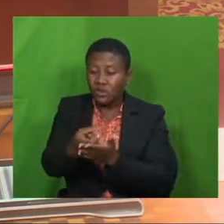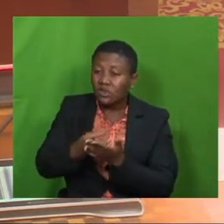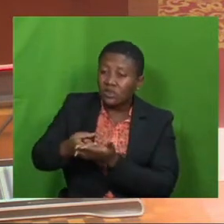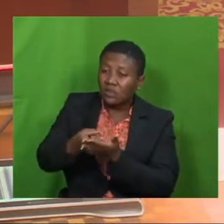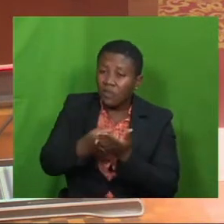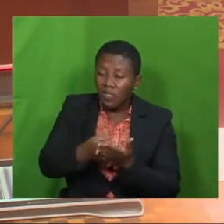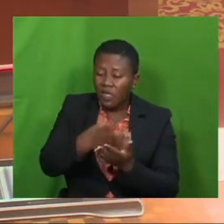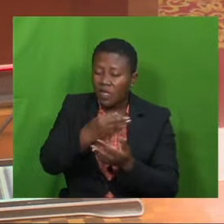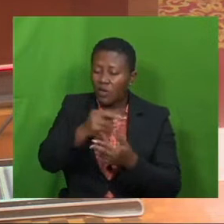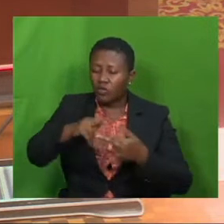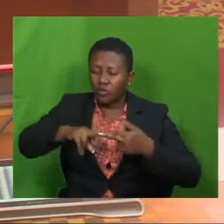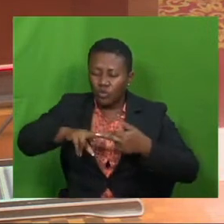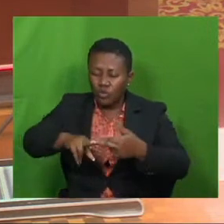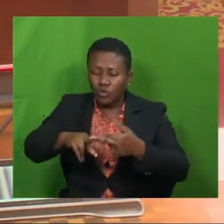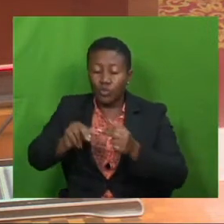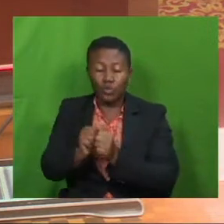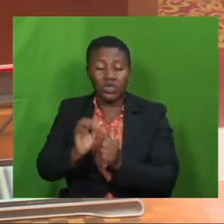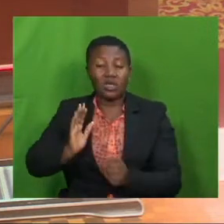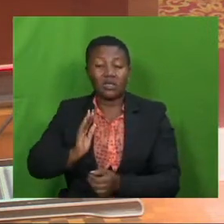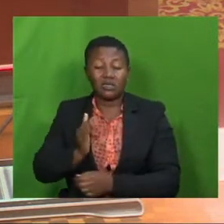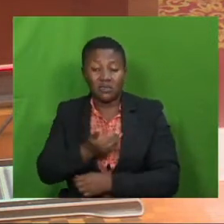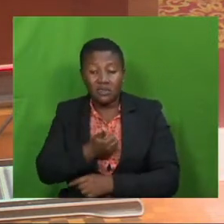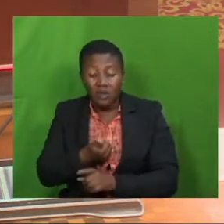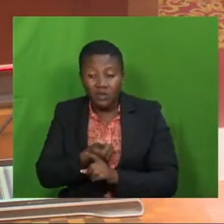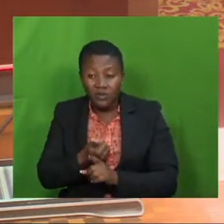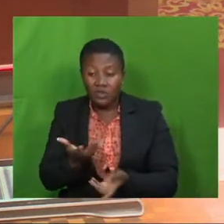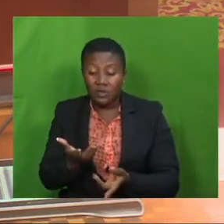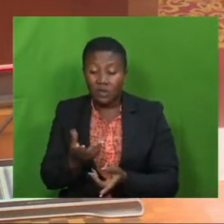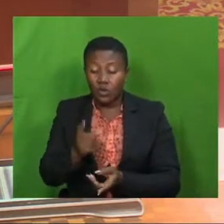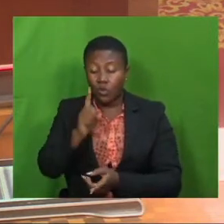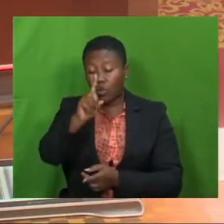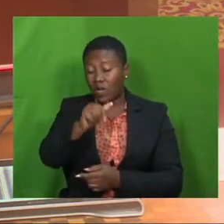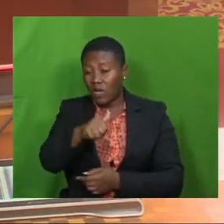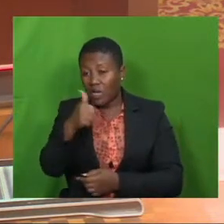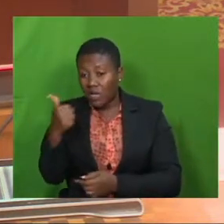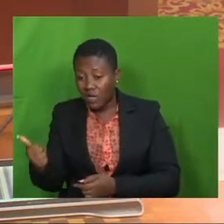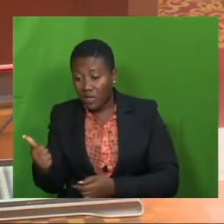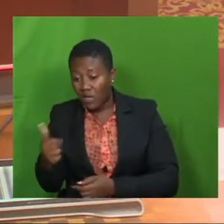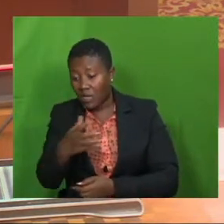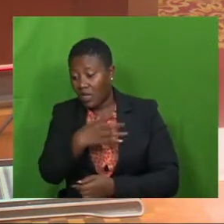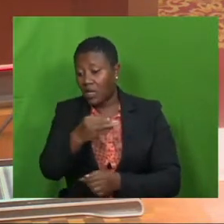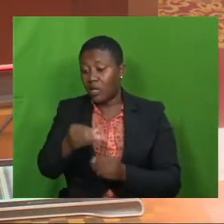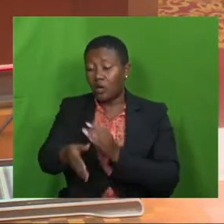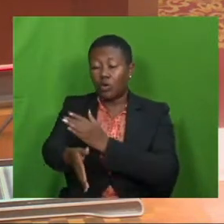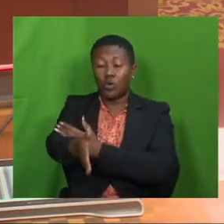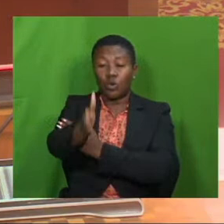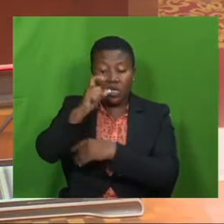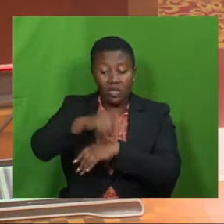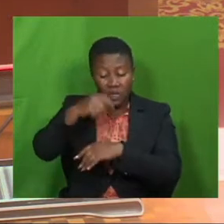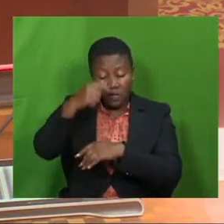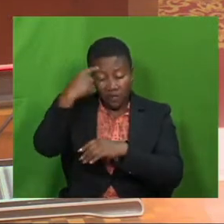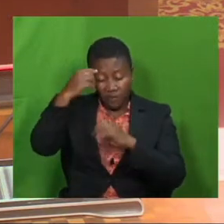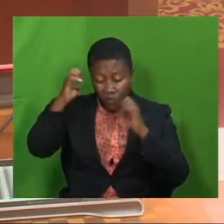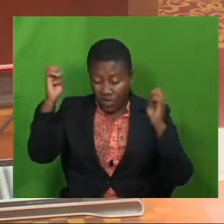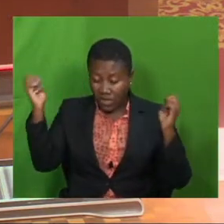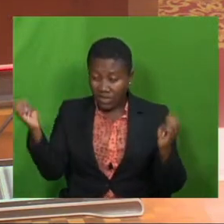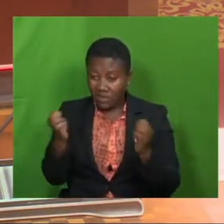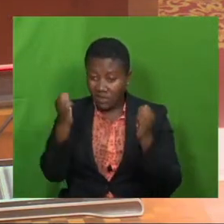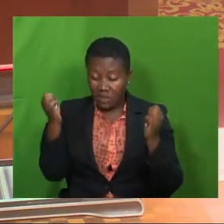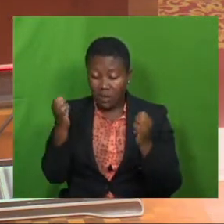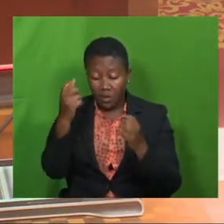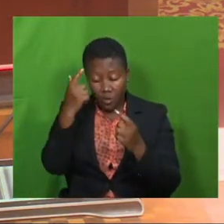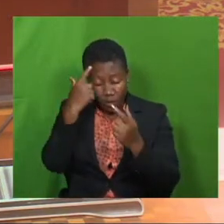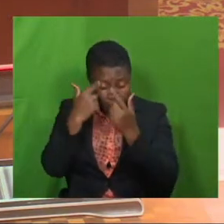with ourselves, with each other, and with our Creator God Almighty during Easter.